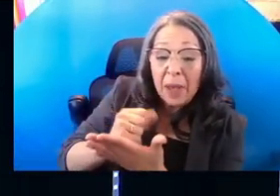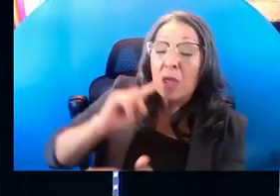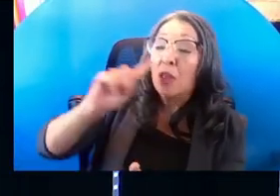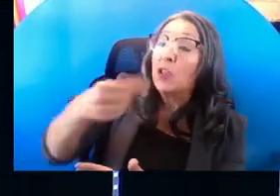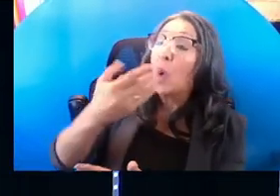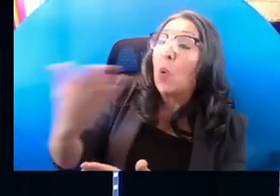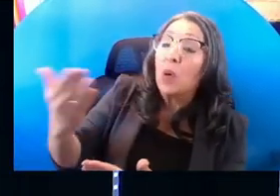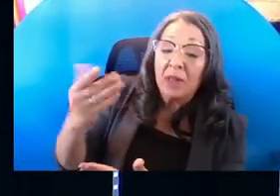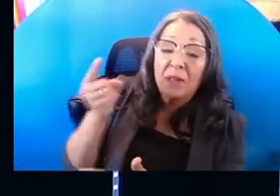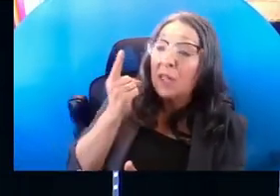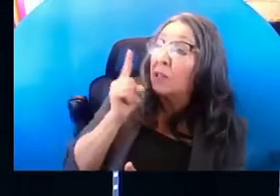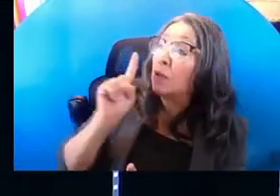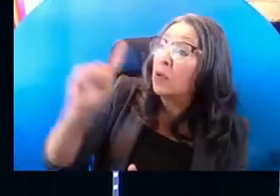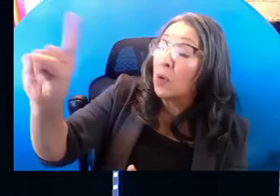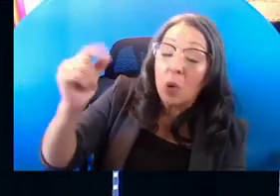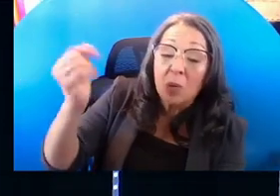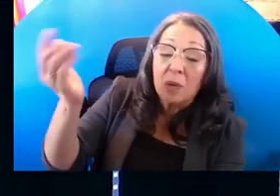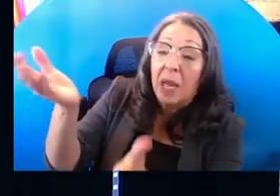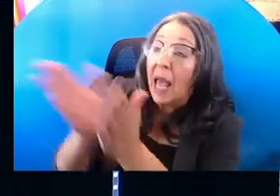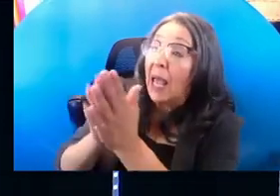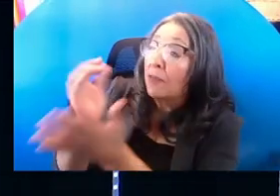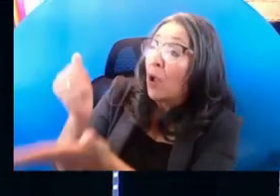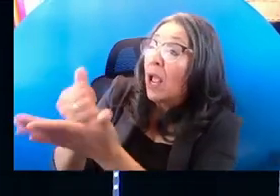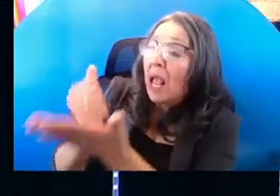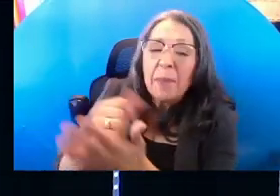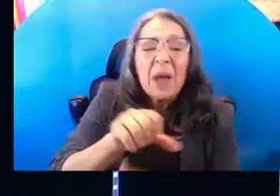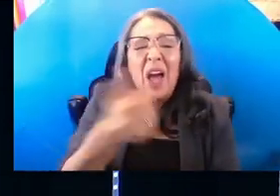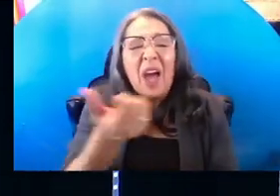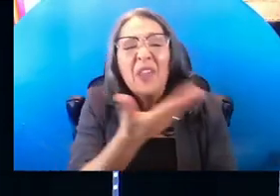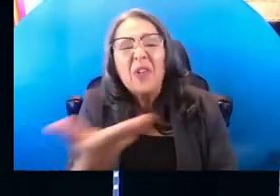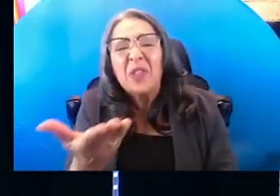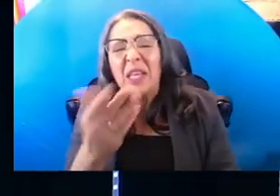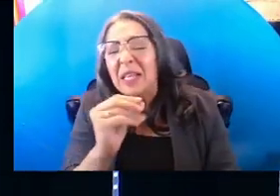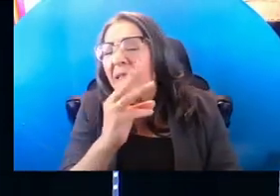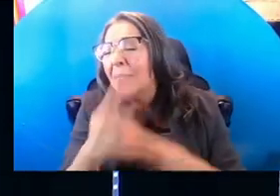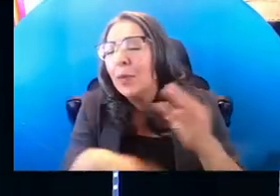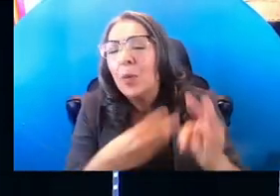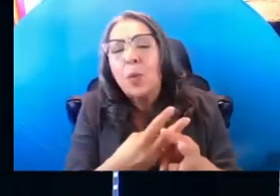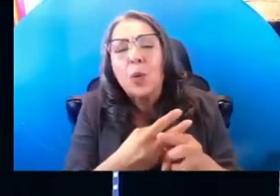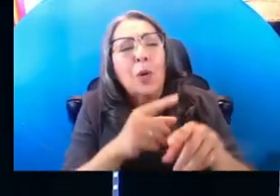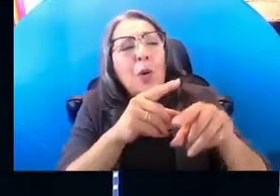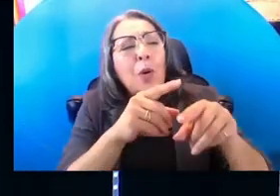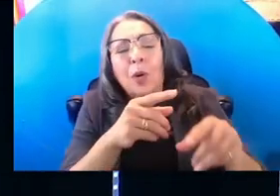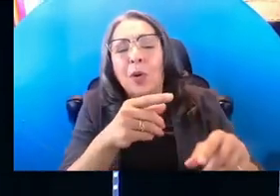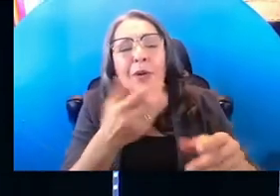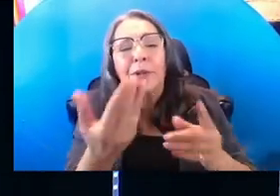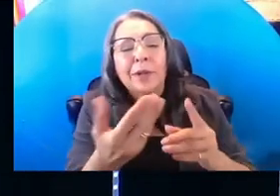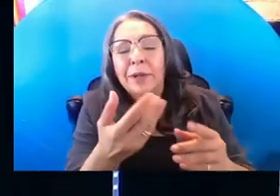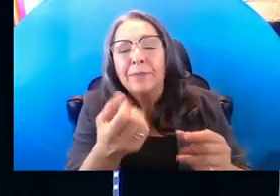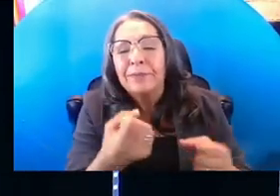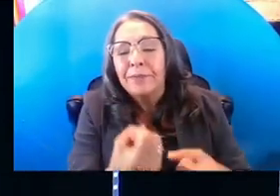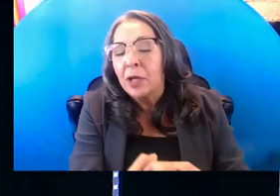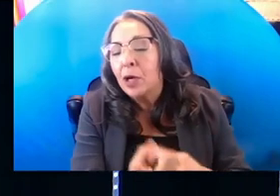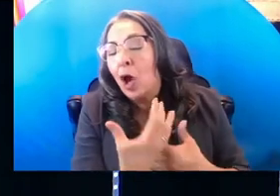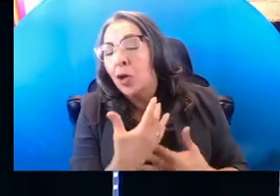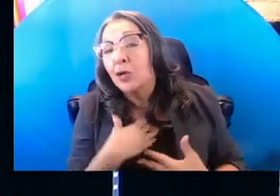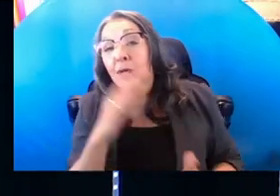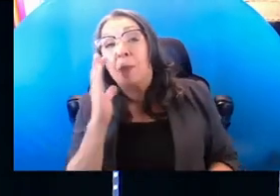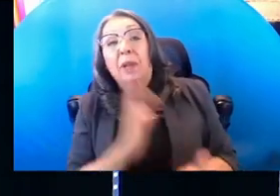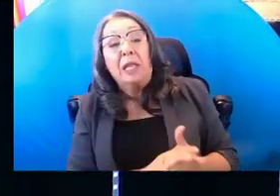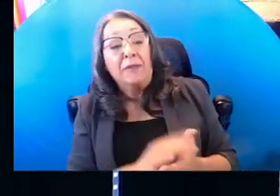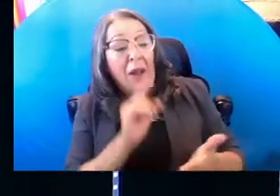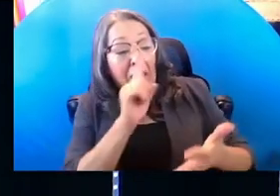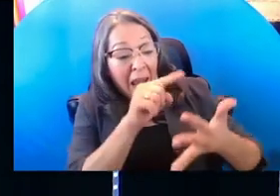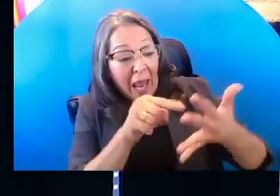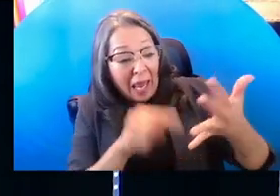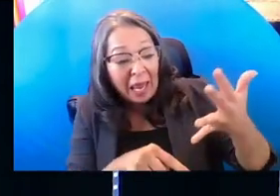that you go and ask for help. You can't let all these other things sway you and make you believe that this is it or this is that. The things of the world will fail